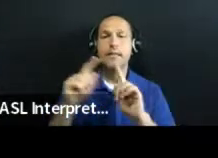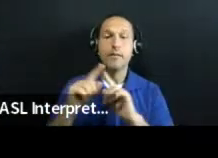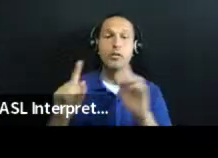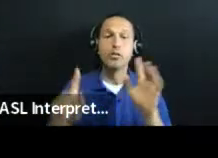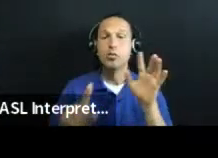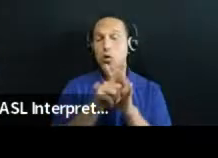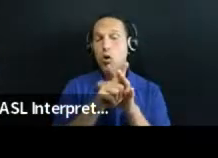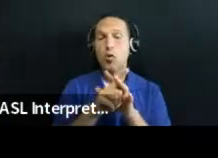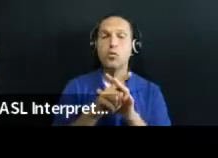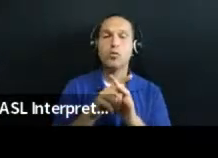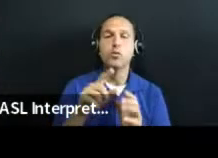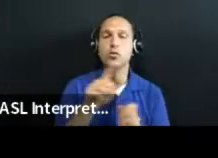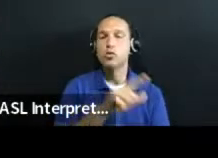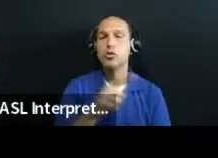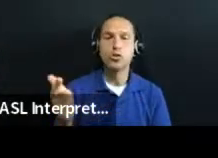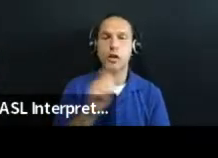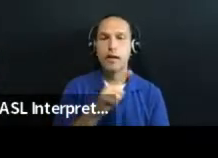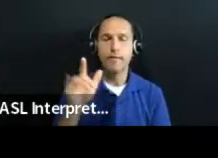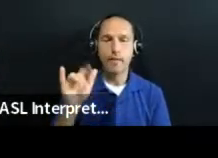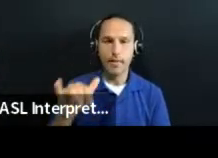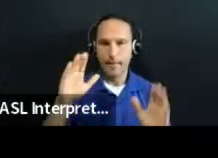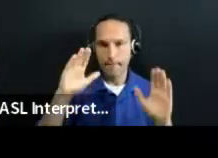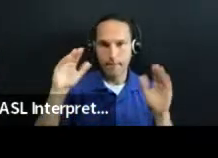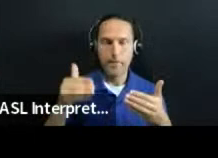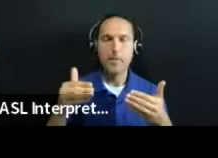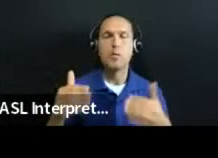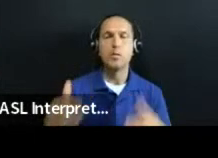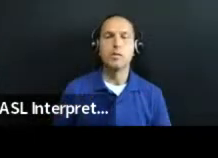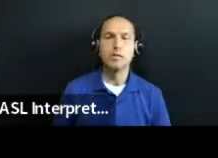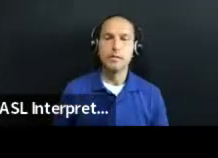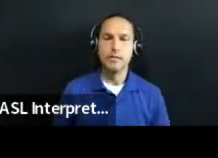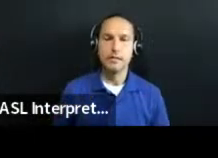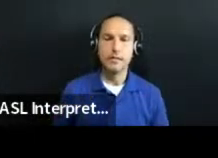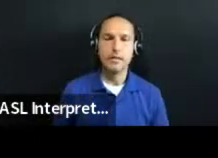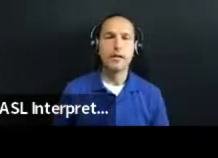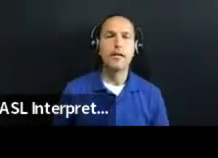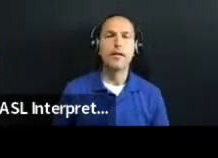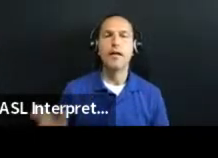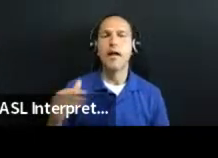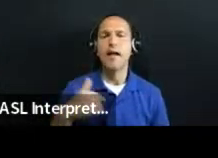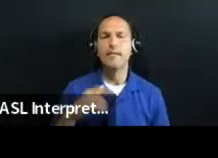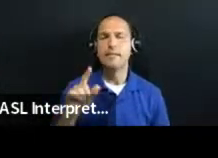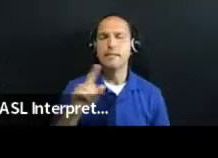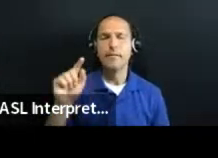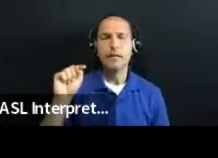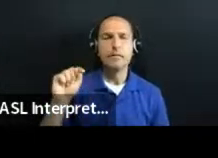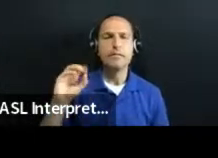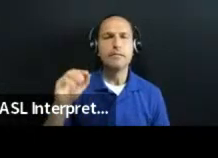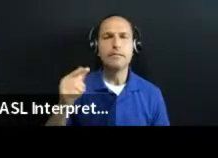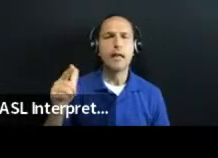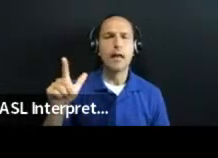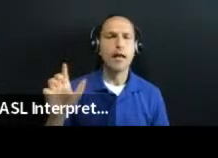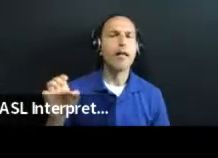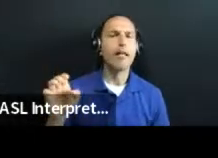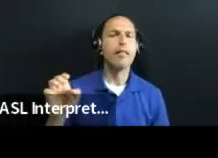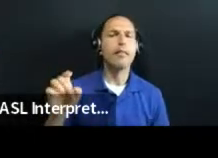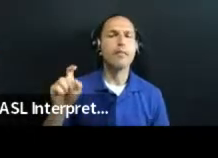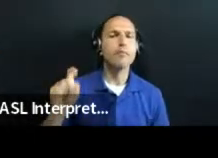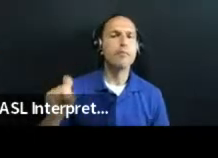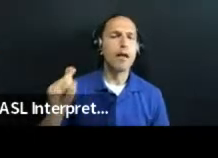right, shifting focus, but also toggle buttons, right? Their states are pressed or not